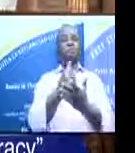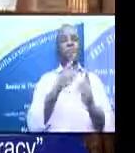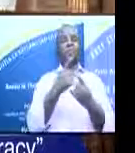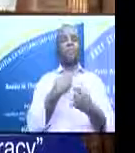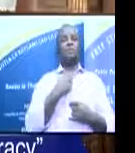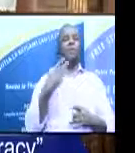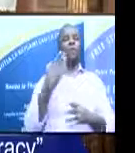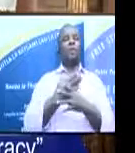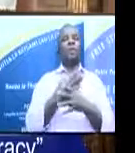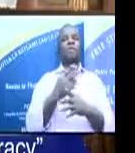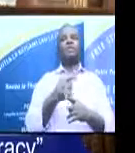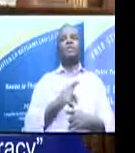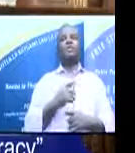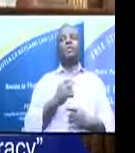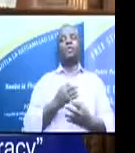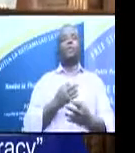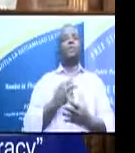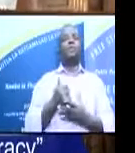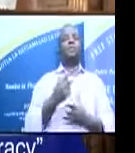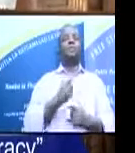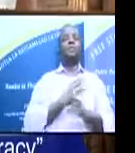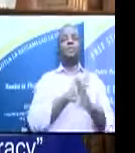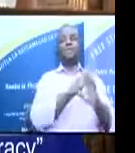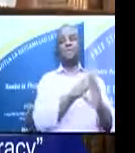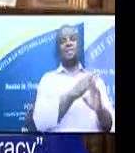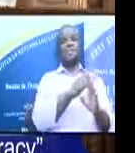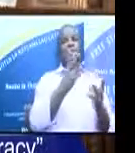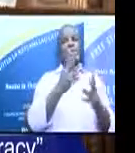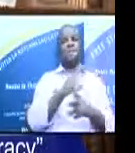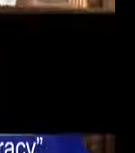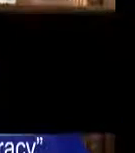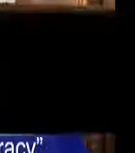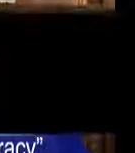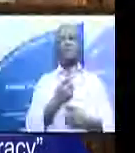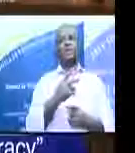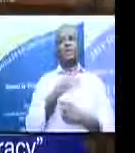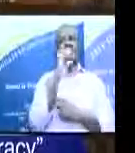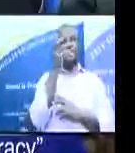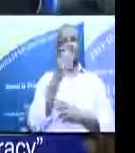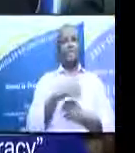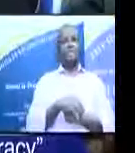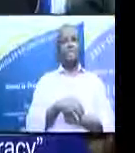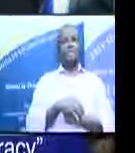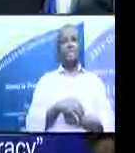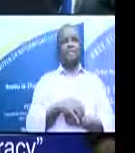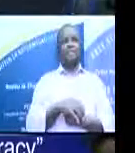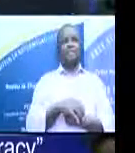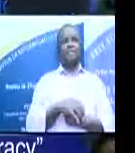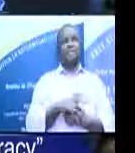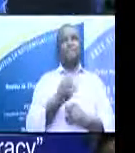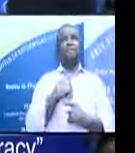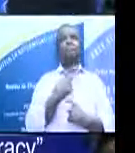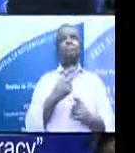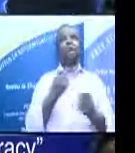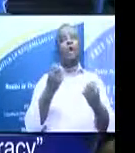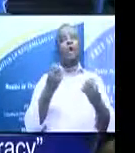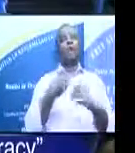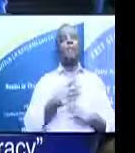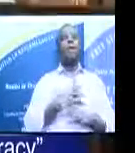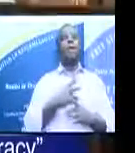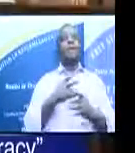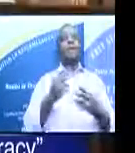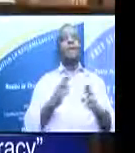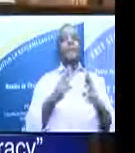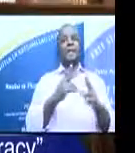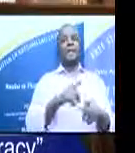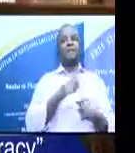fight against the virus and protected fellow citizens of the Free State. They sacrificed their lives and those of